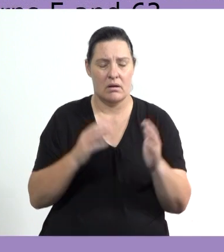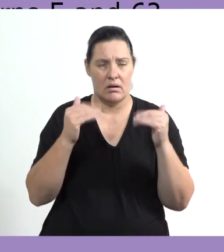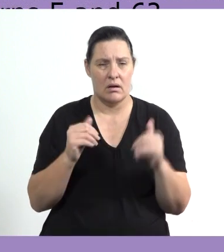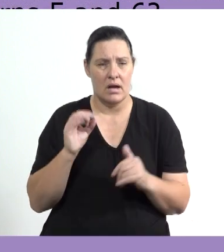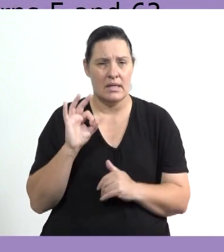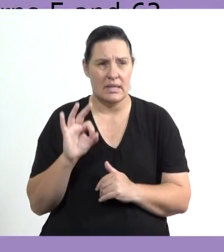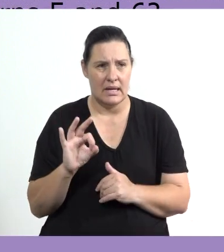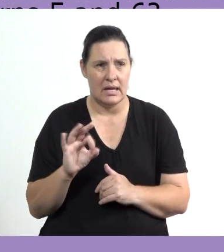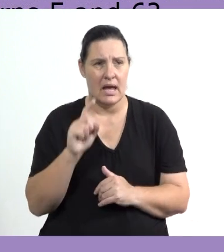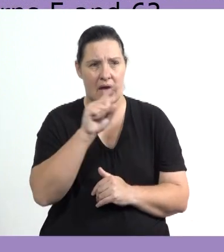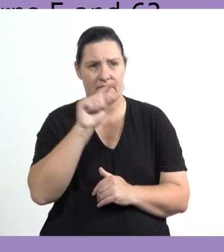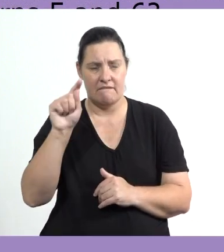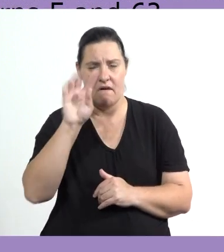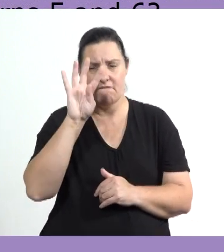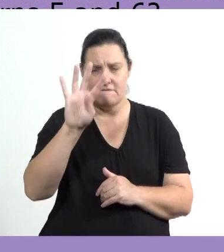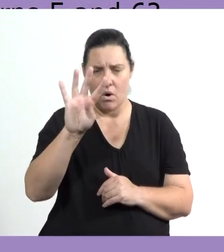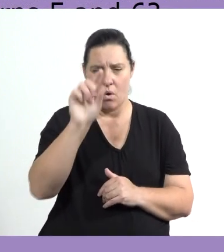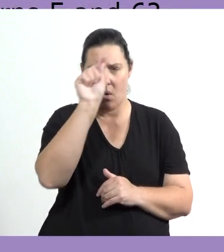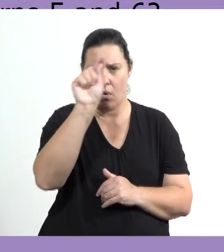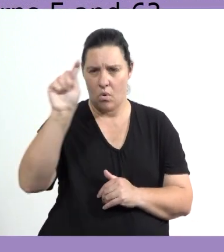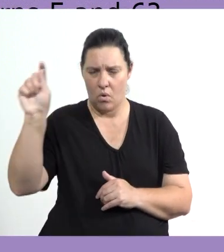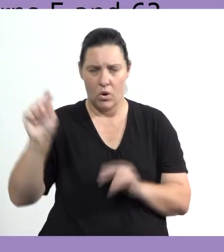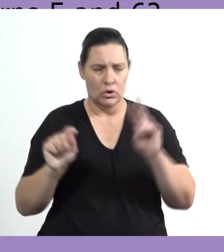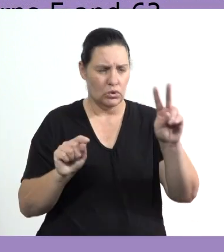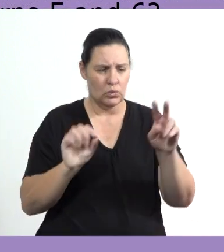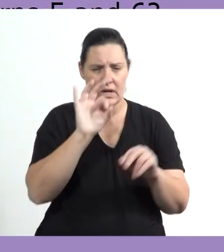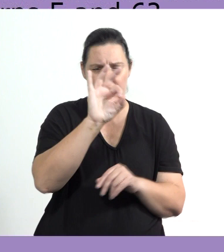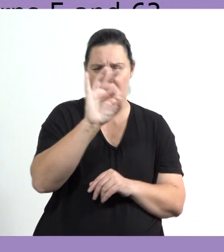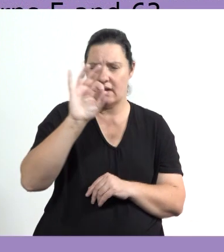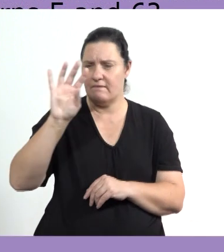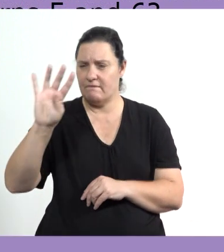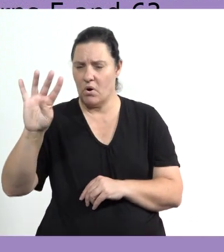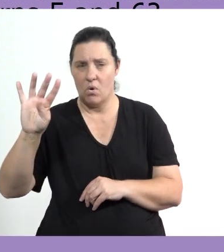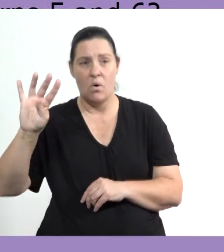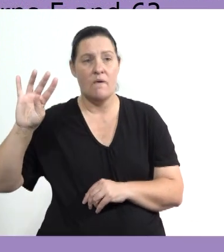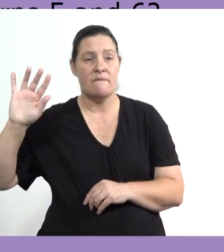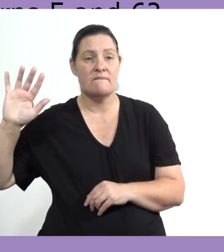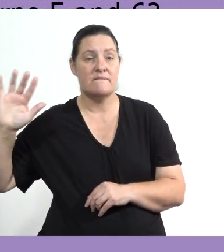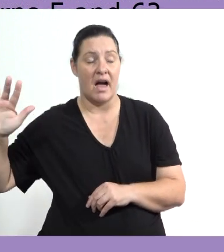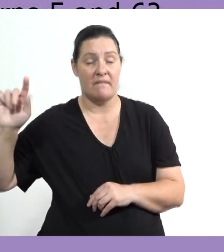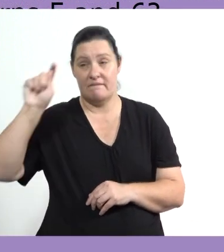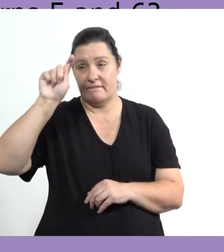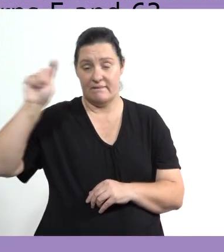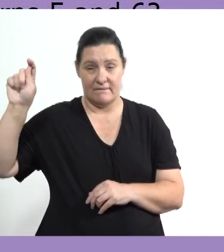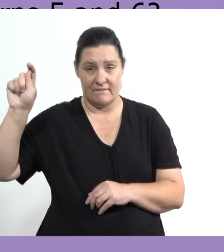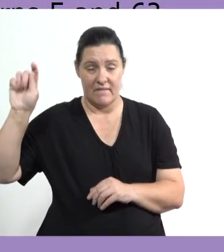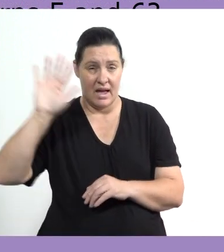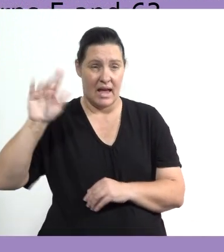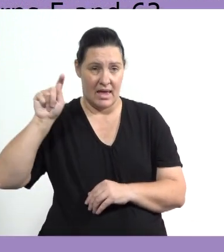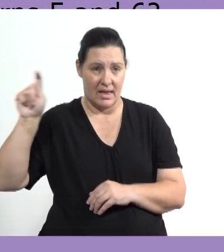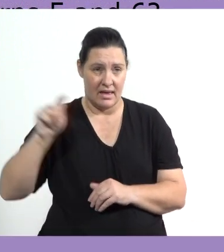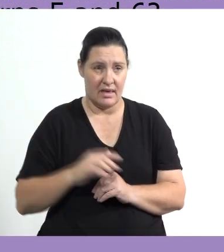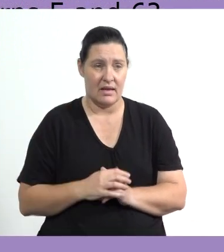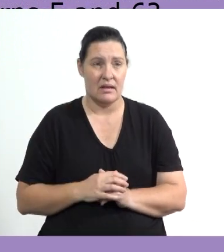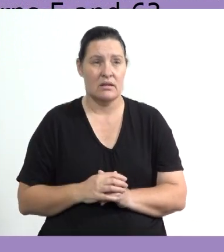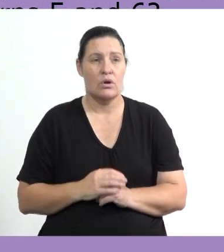number 3, we have 4 circles that are being colored in, and pattern number 4 has 5 circles that are being